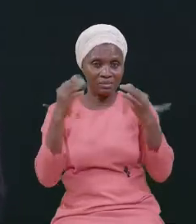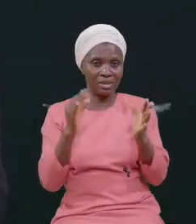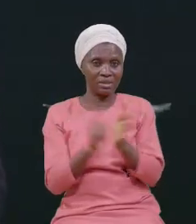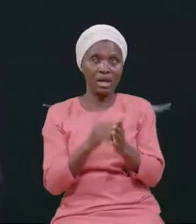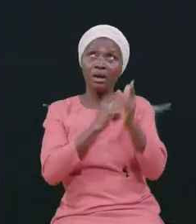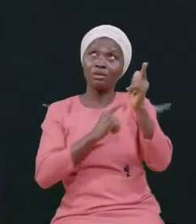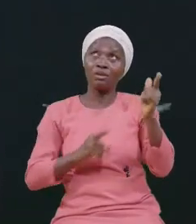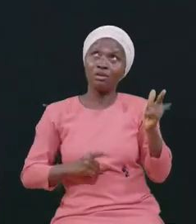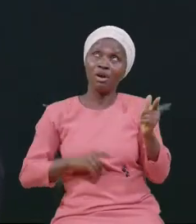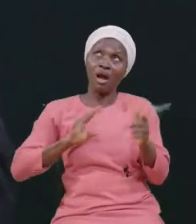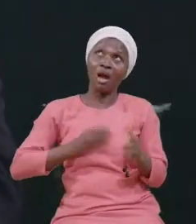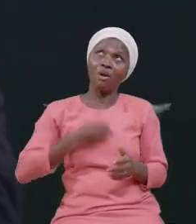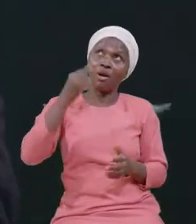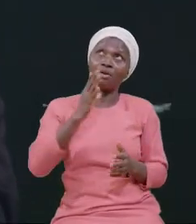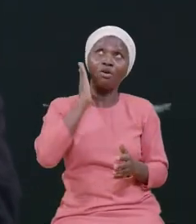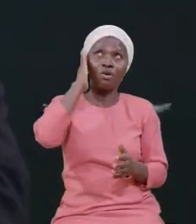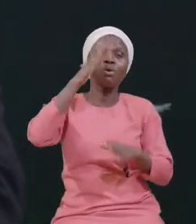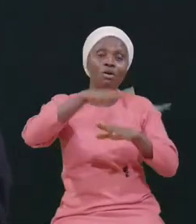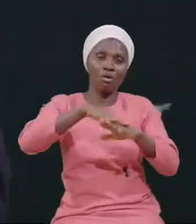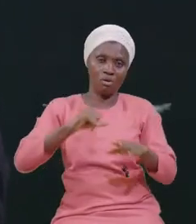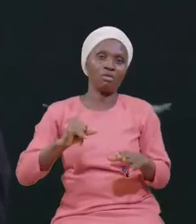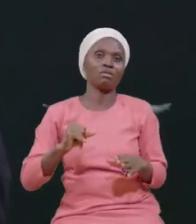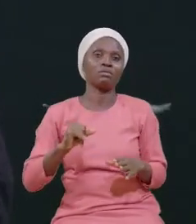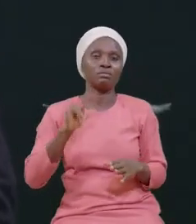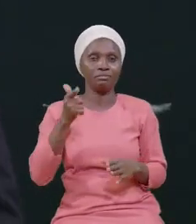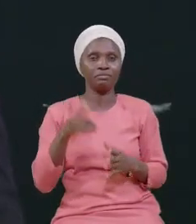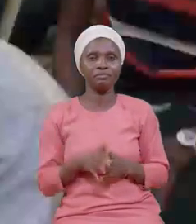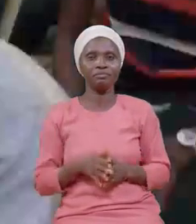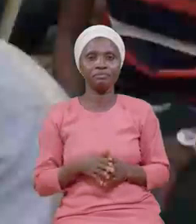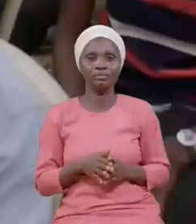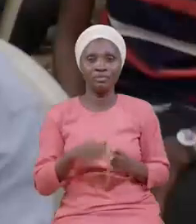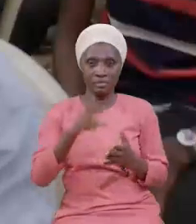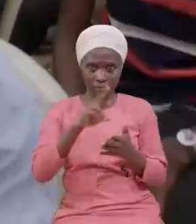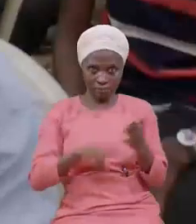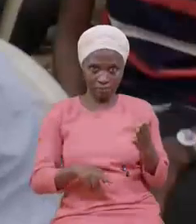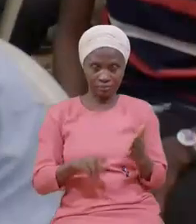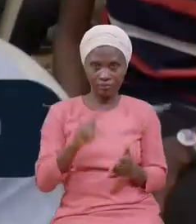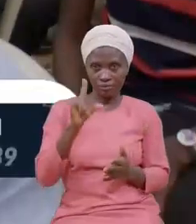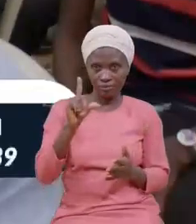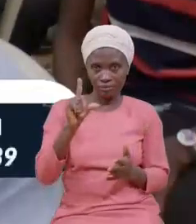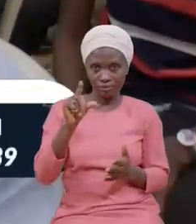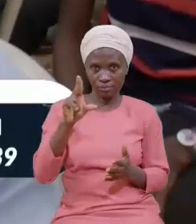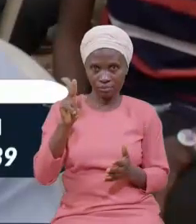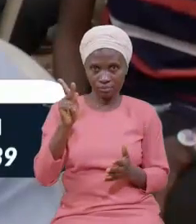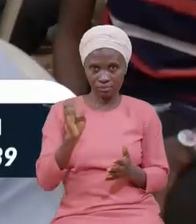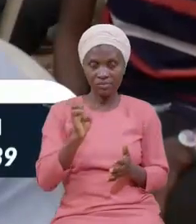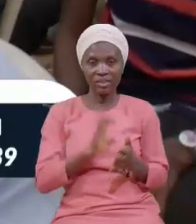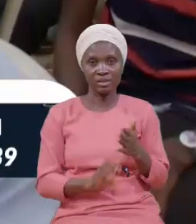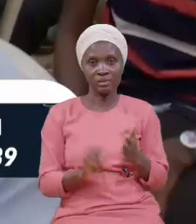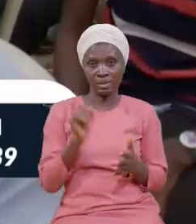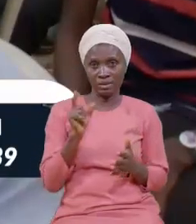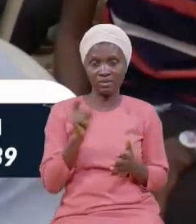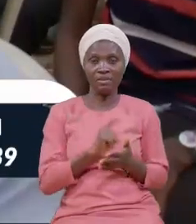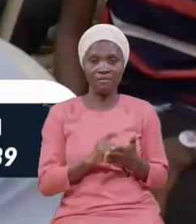God shall call. Look at Luke chapter 11. I'm reading from verse 13. In Luke 11 verse 13, if